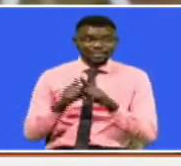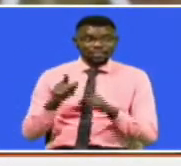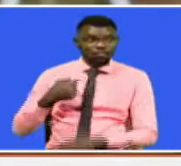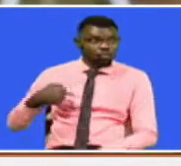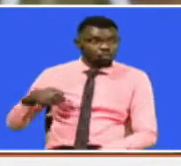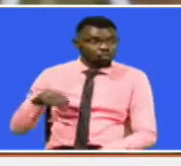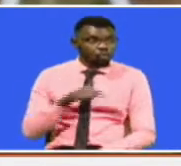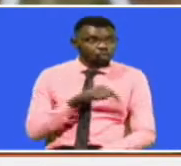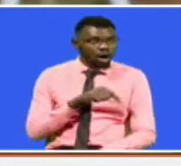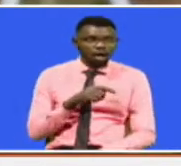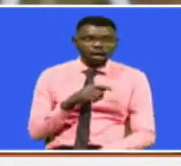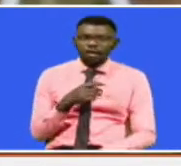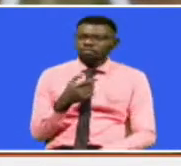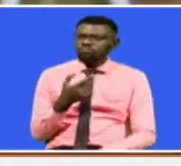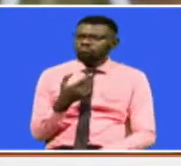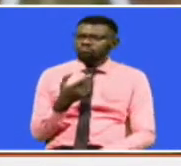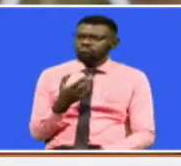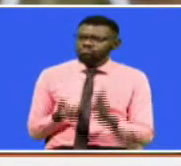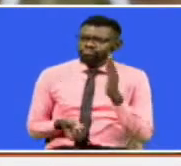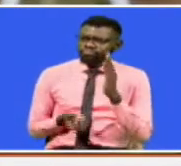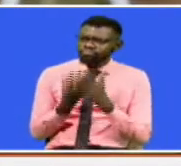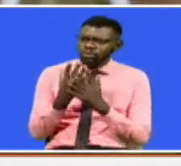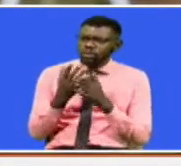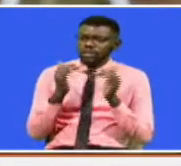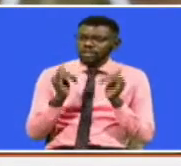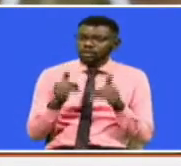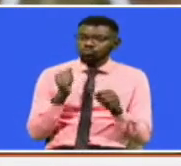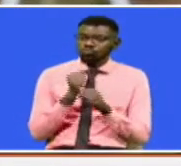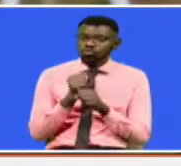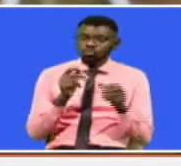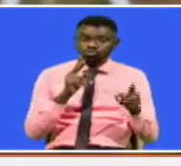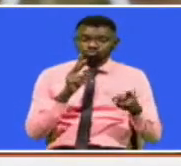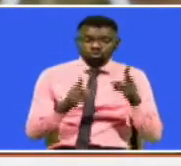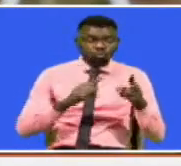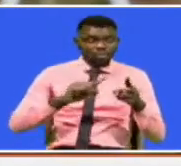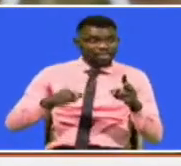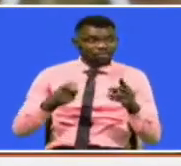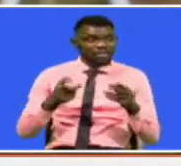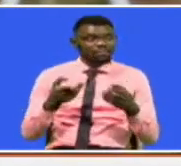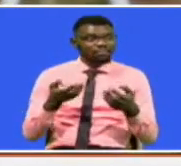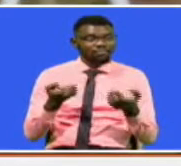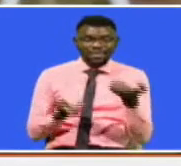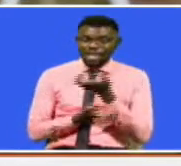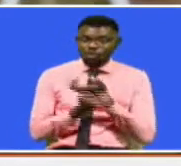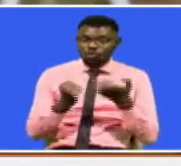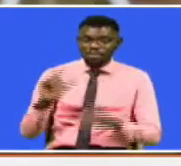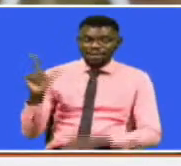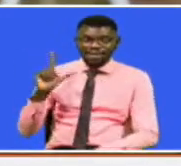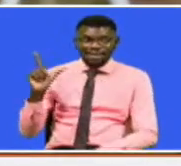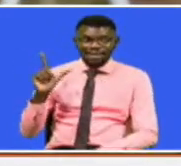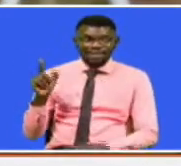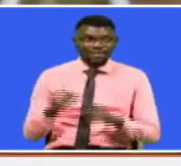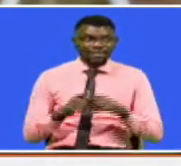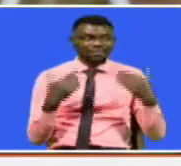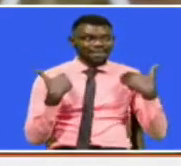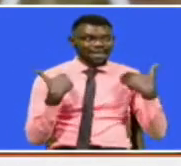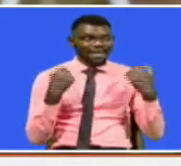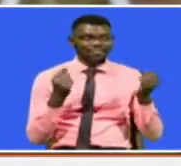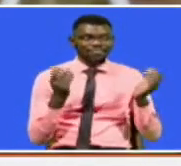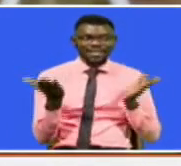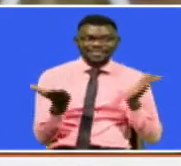created 22,000 new jobs in the economy of Laikipia. We transformed the Laikipia Health